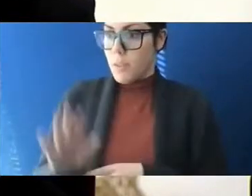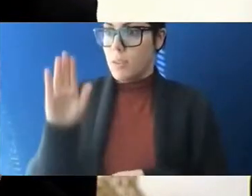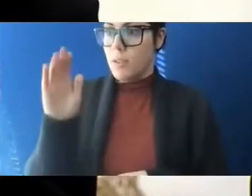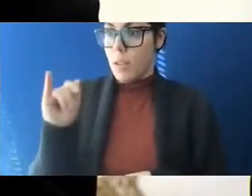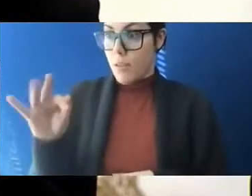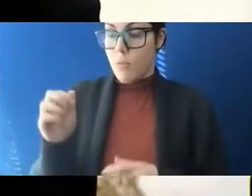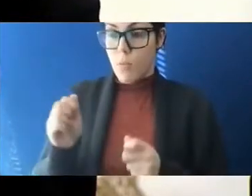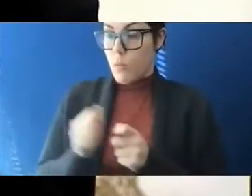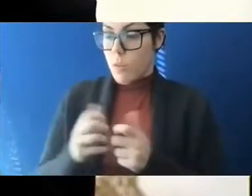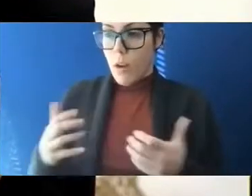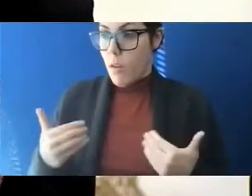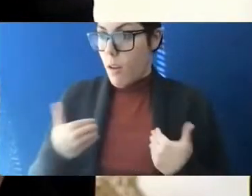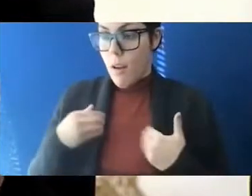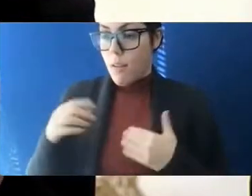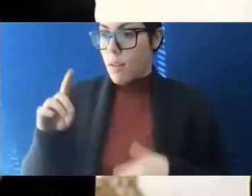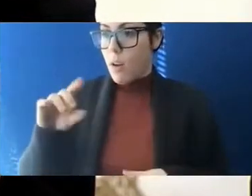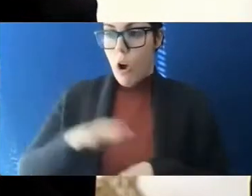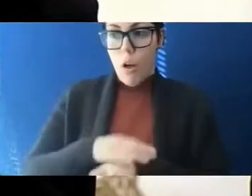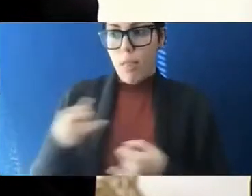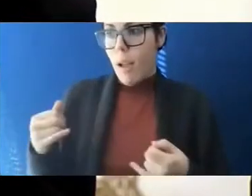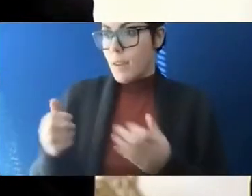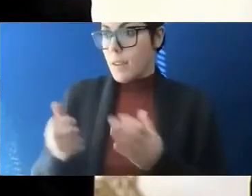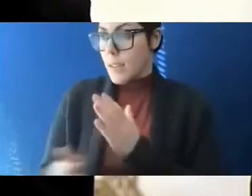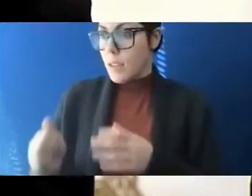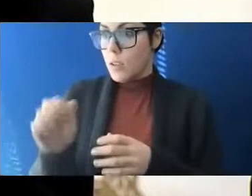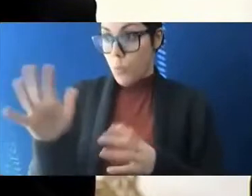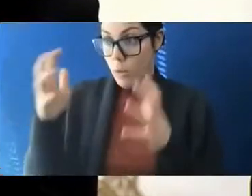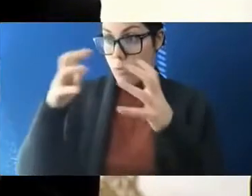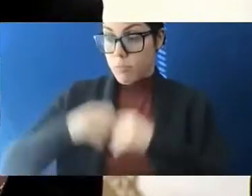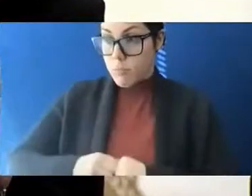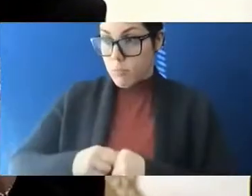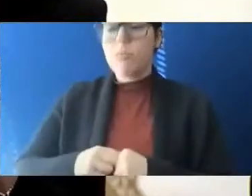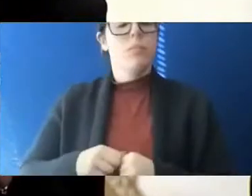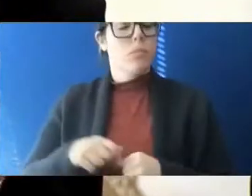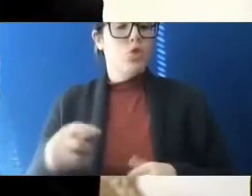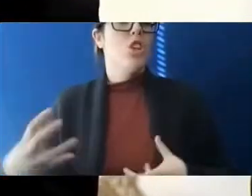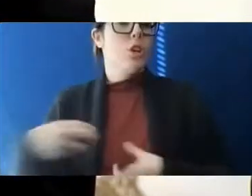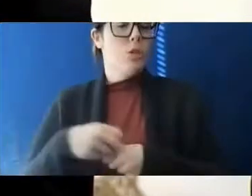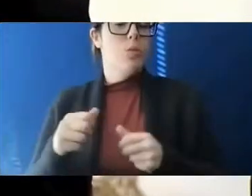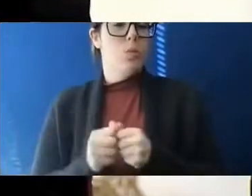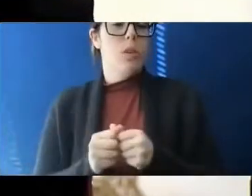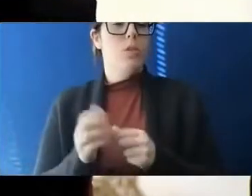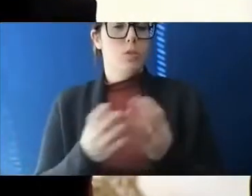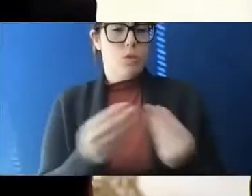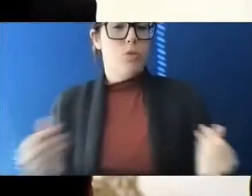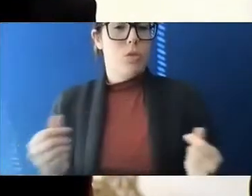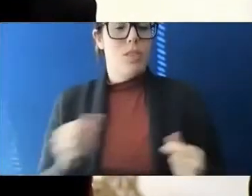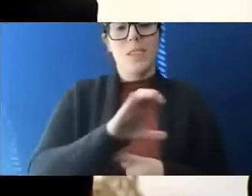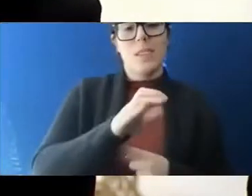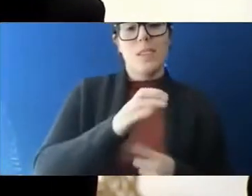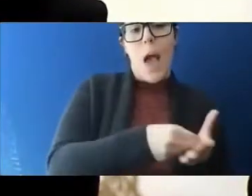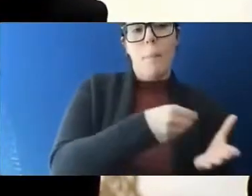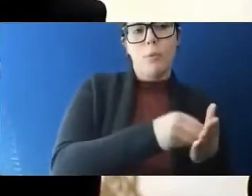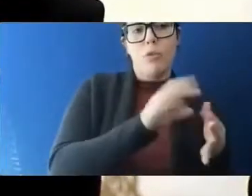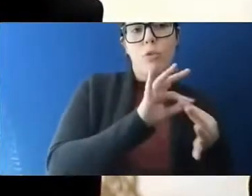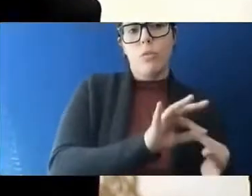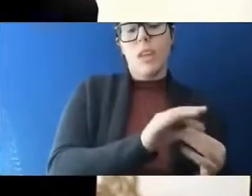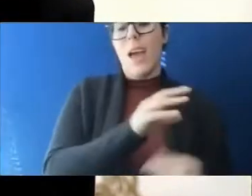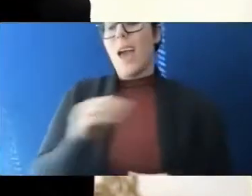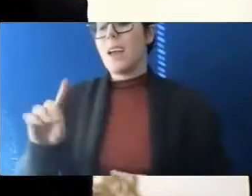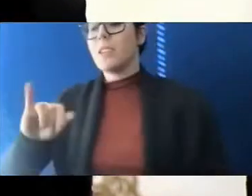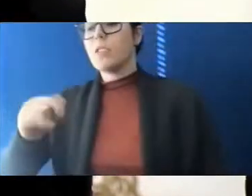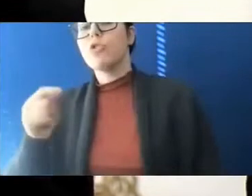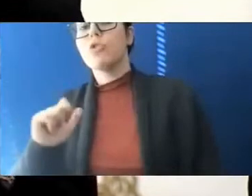the pandemic without digital skills. Let's include this as part of the solution. It's capital and it's digital skills training. It's